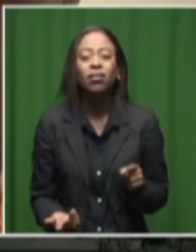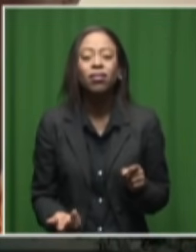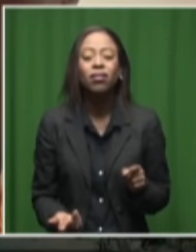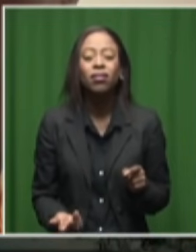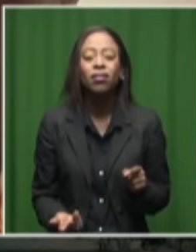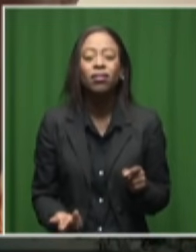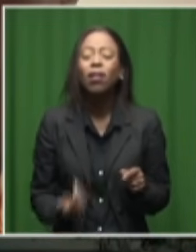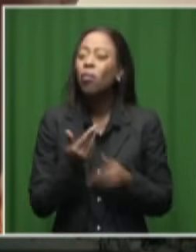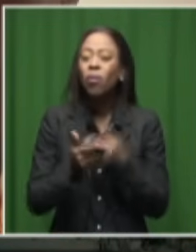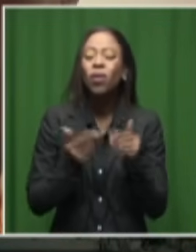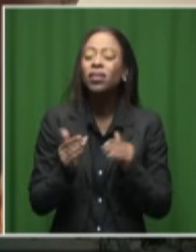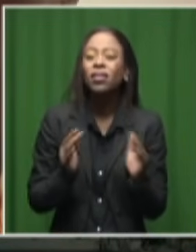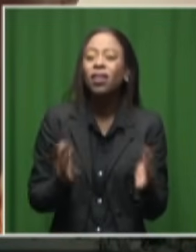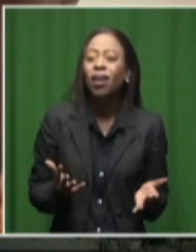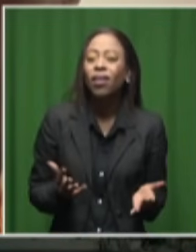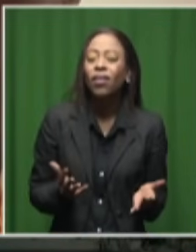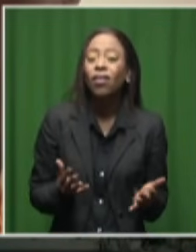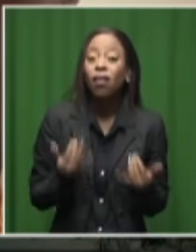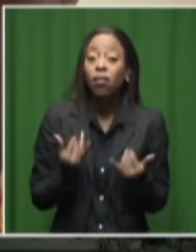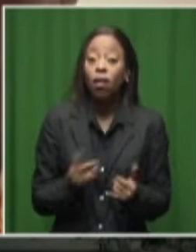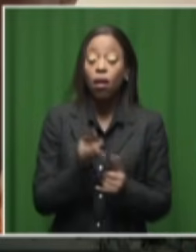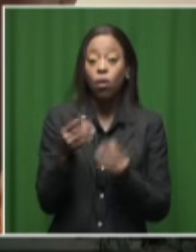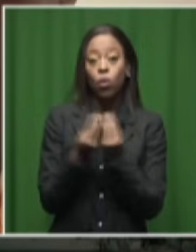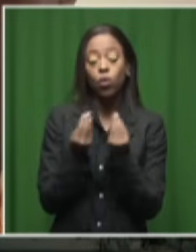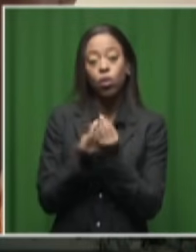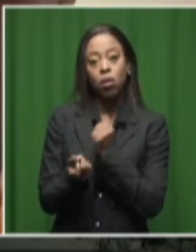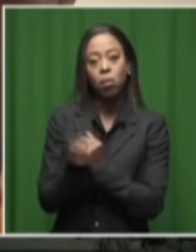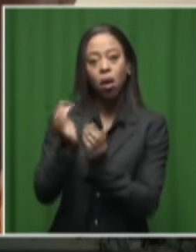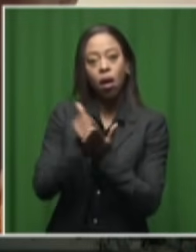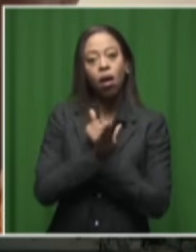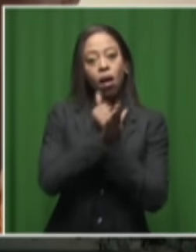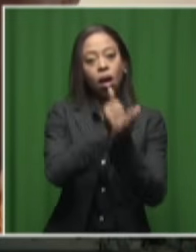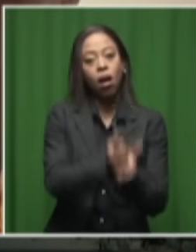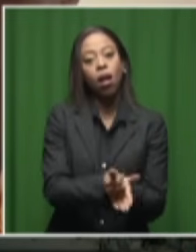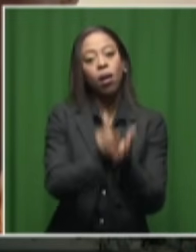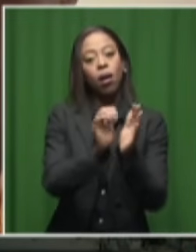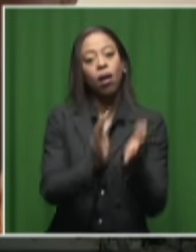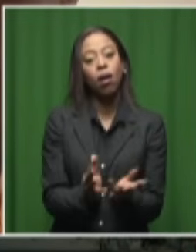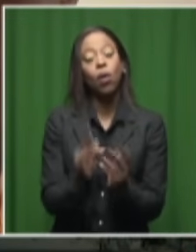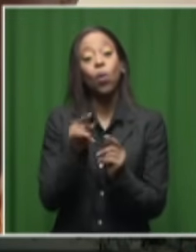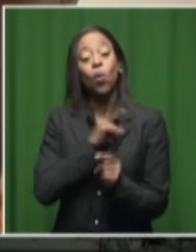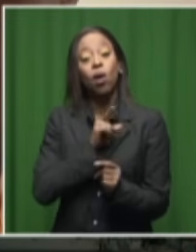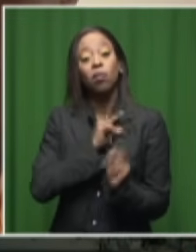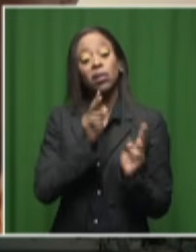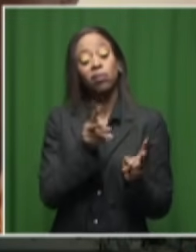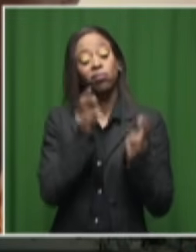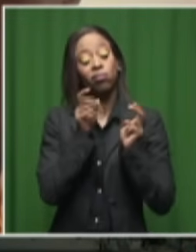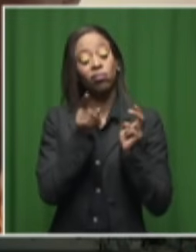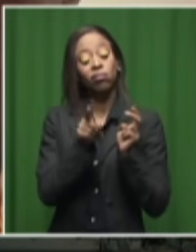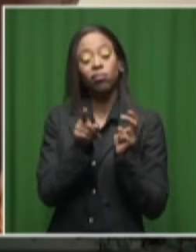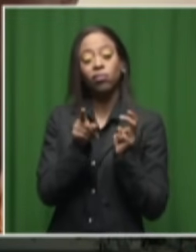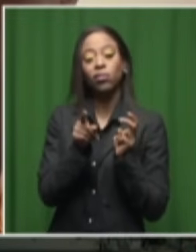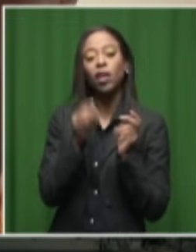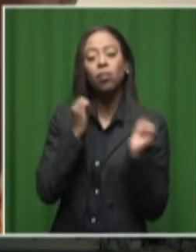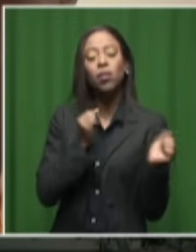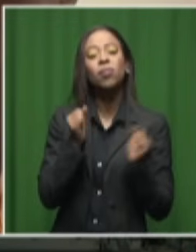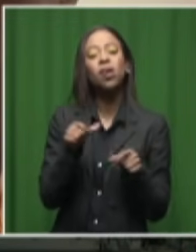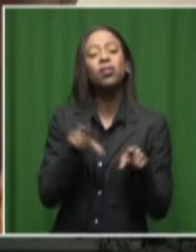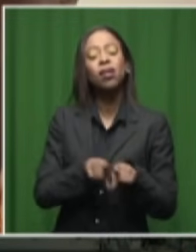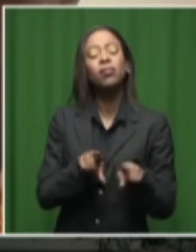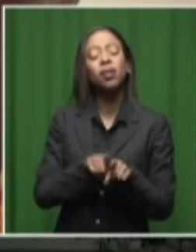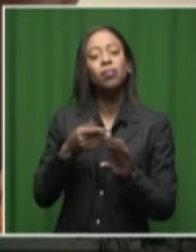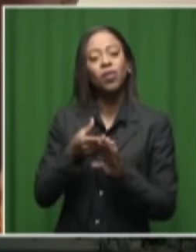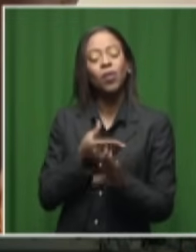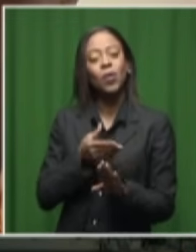is that process? How is this actually assisting the fiscus? Because it seems as though the status quo remained from